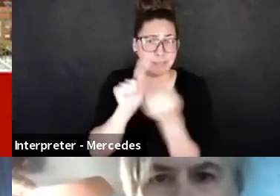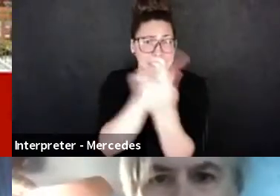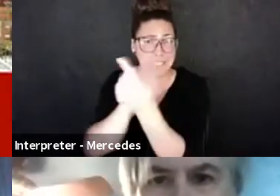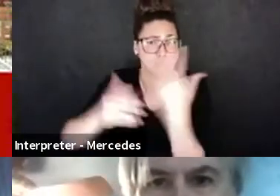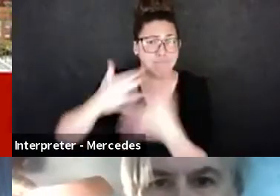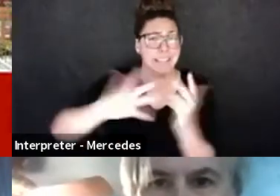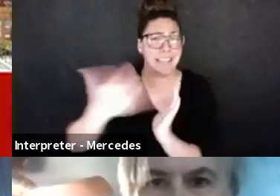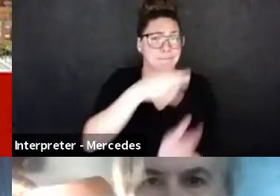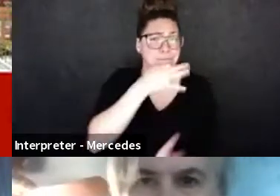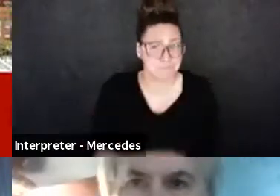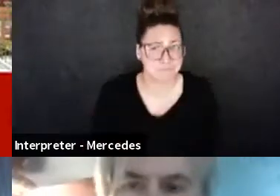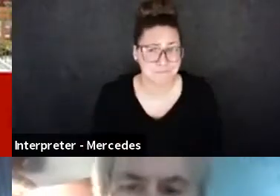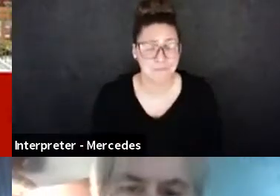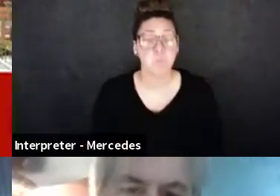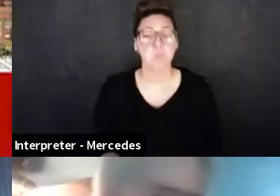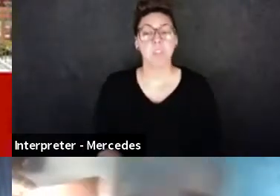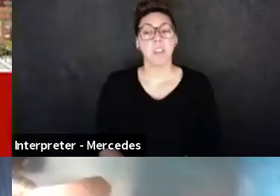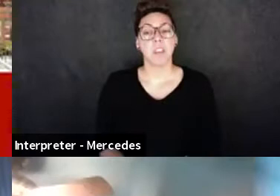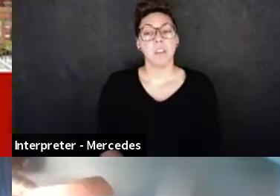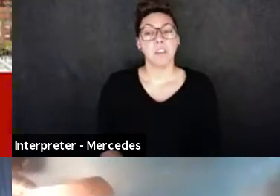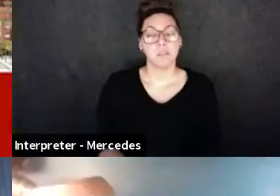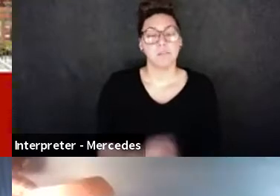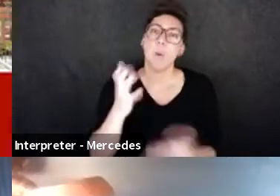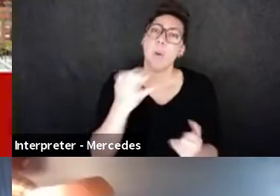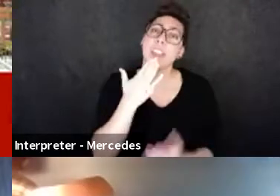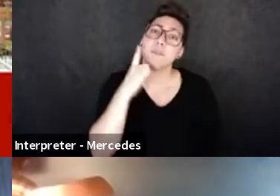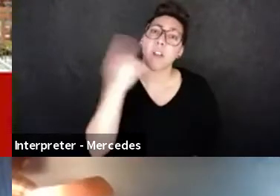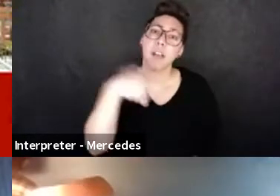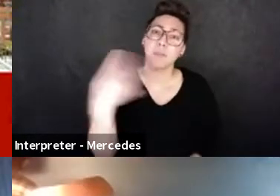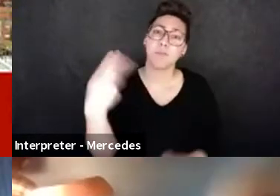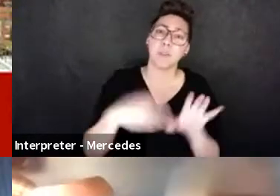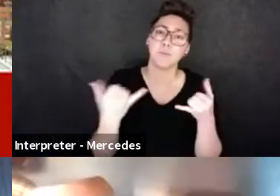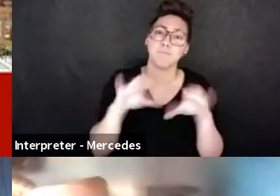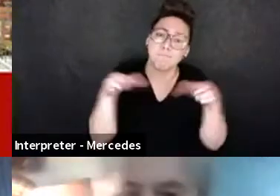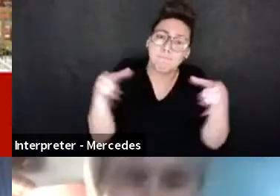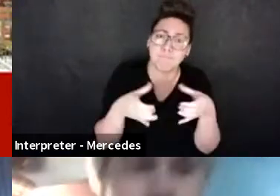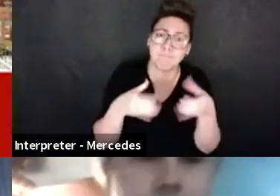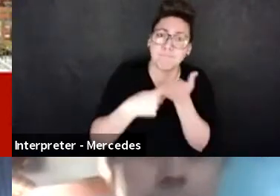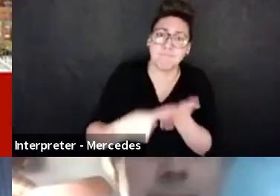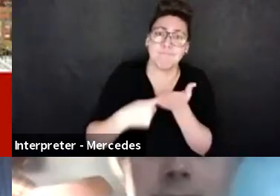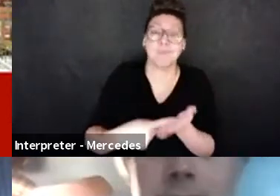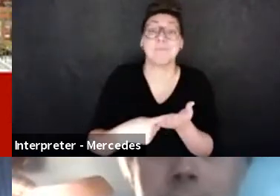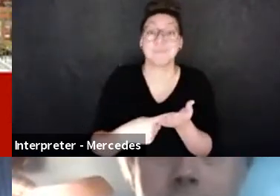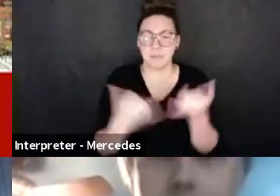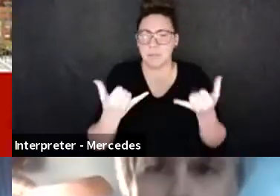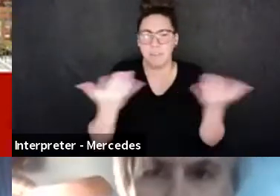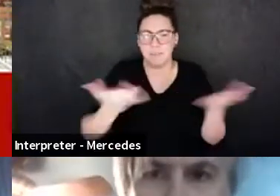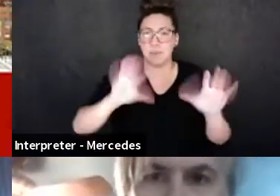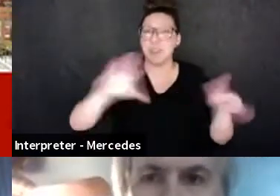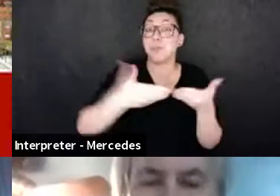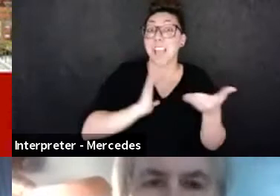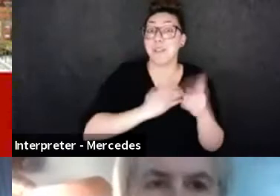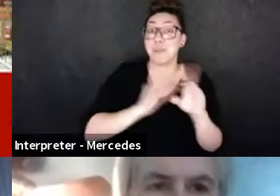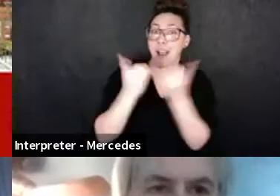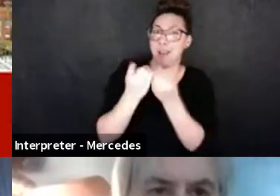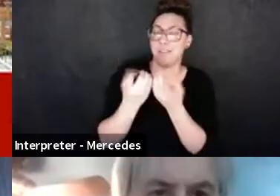So today I want to thank you for coming to this session. We're introducing our department almost like